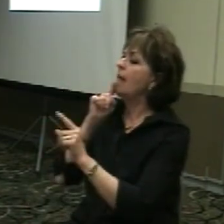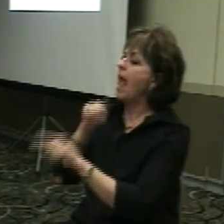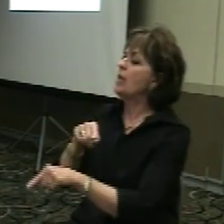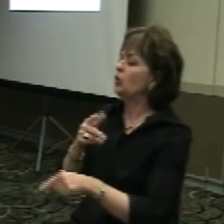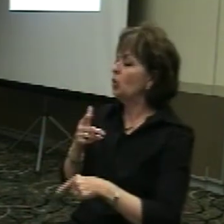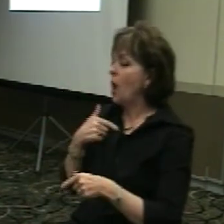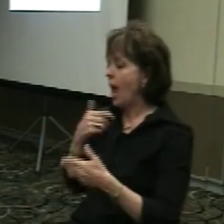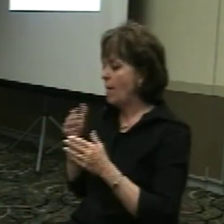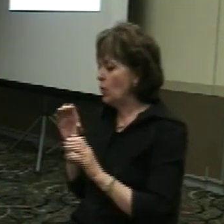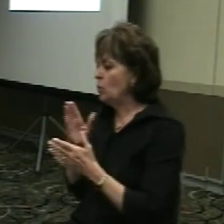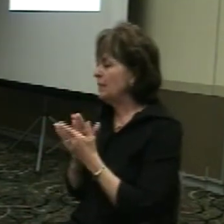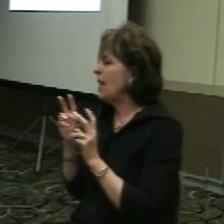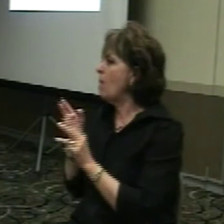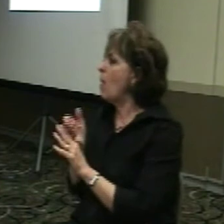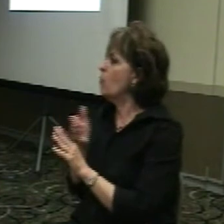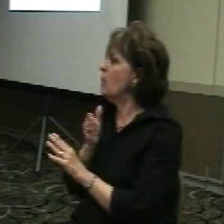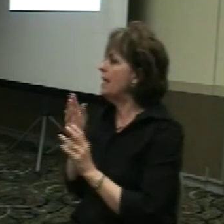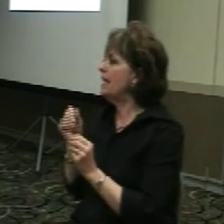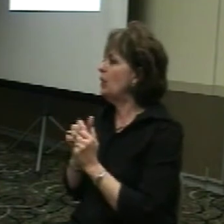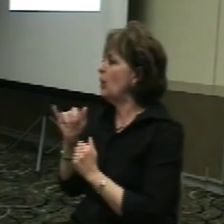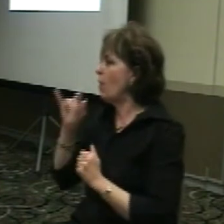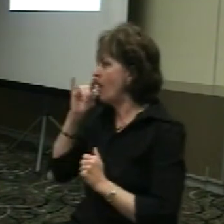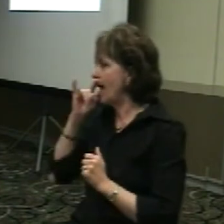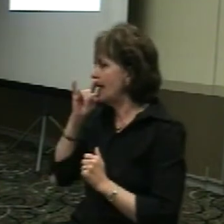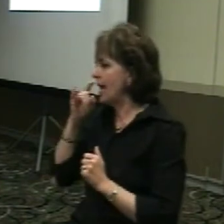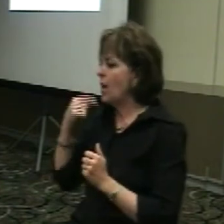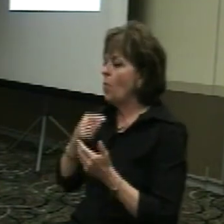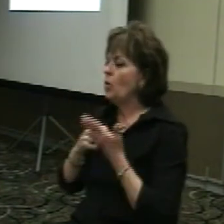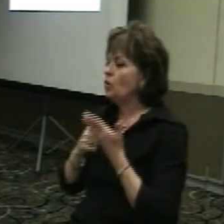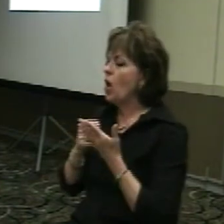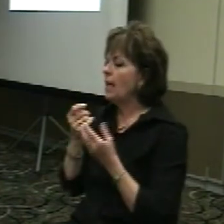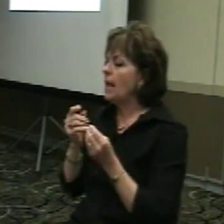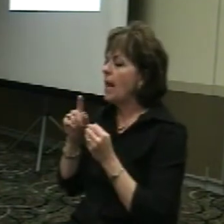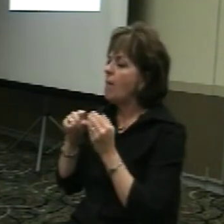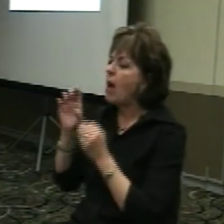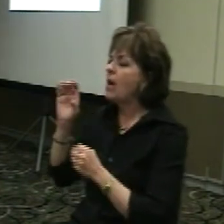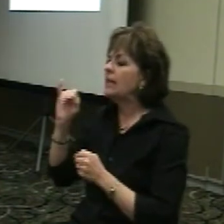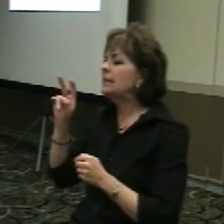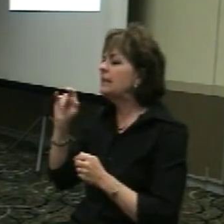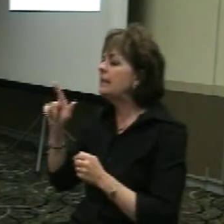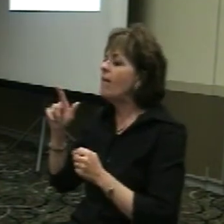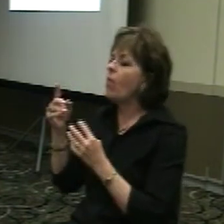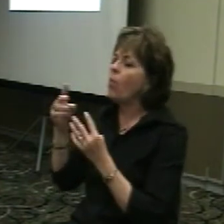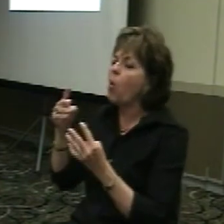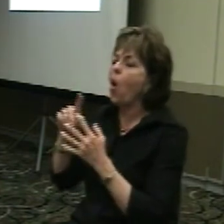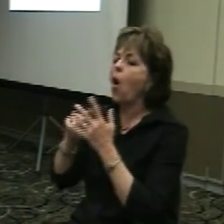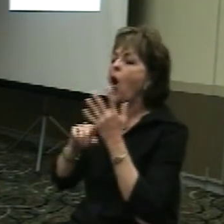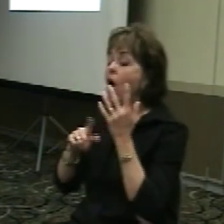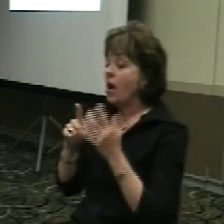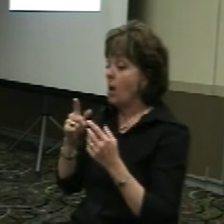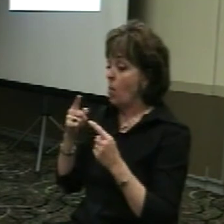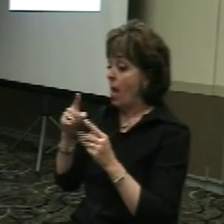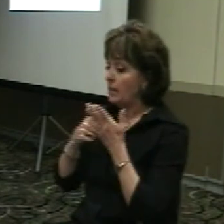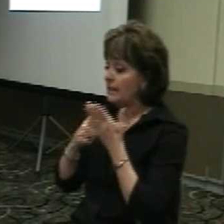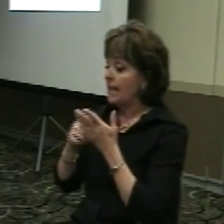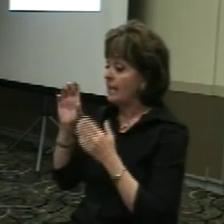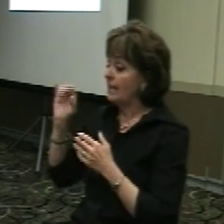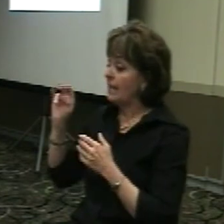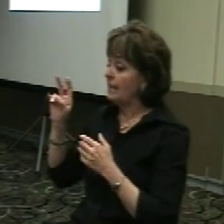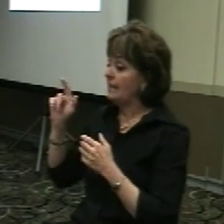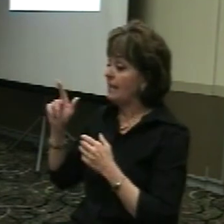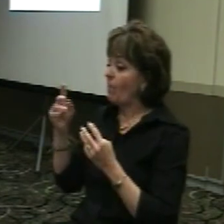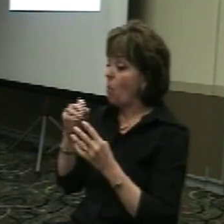little pre-teaching with this kid. So that we're going to talk a little bit about the Civil War, and you're going to do something so that when we do the Civil War in class,